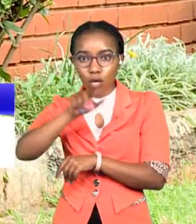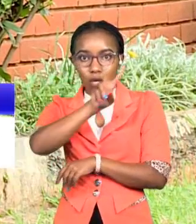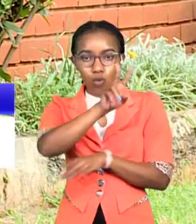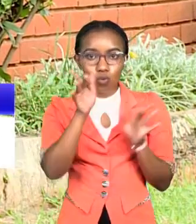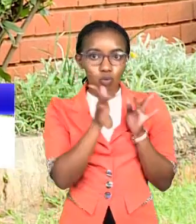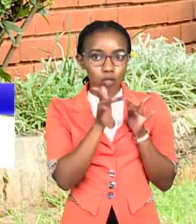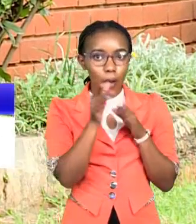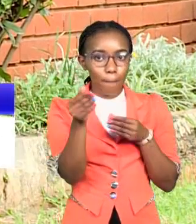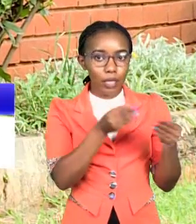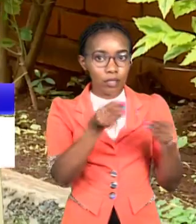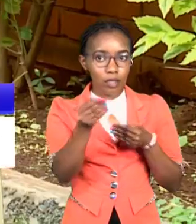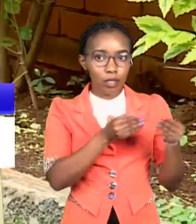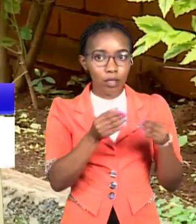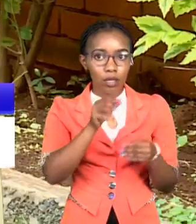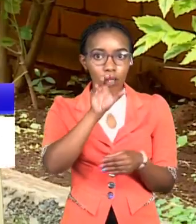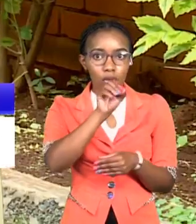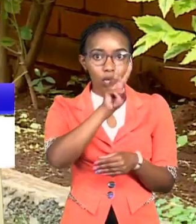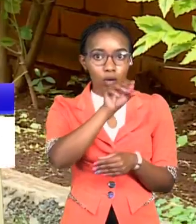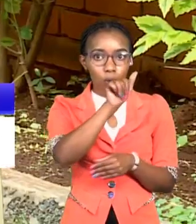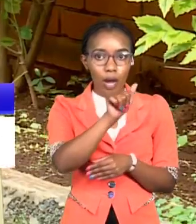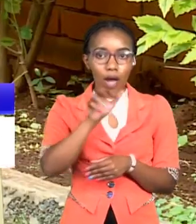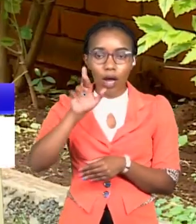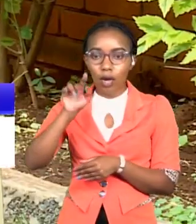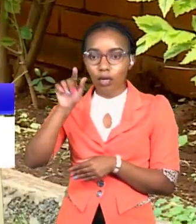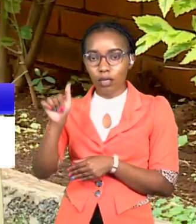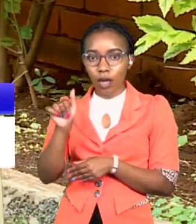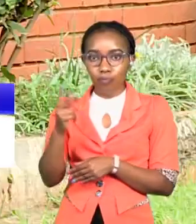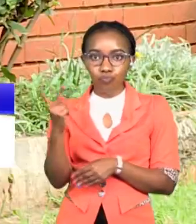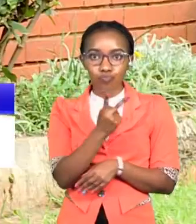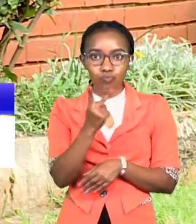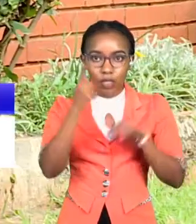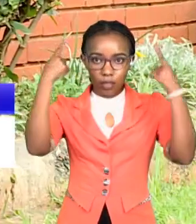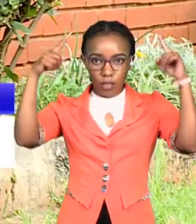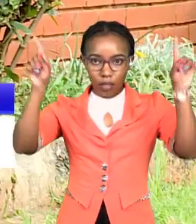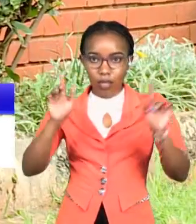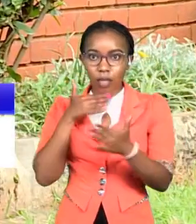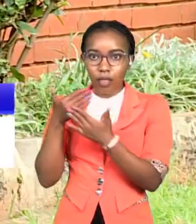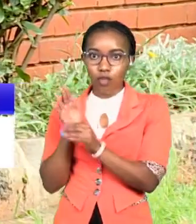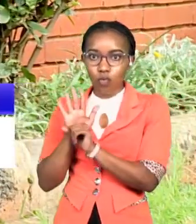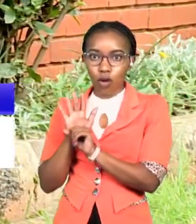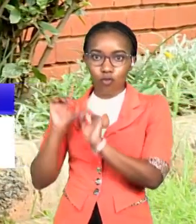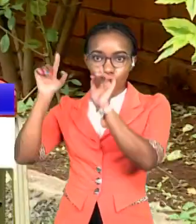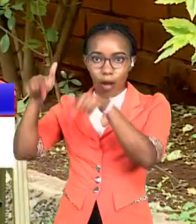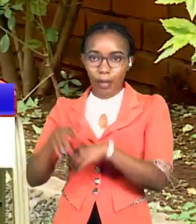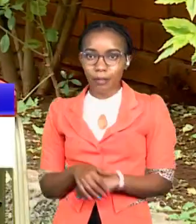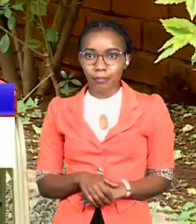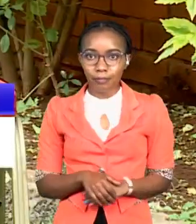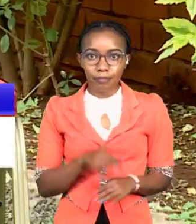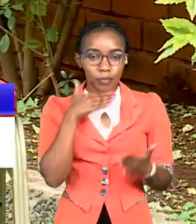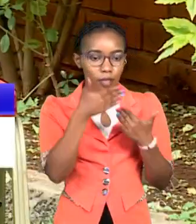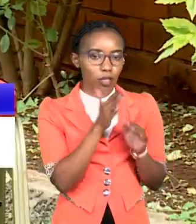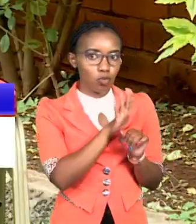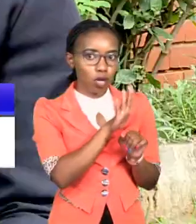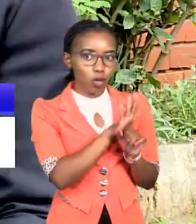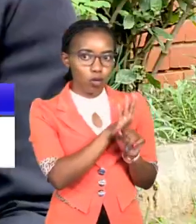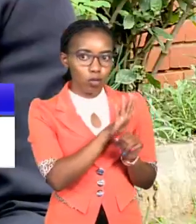digital entrepreneurs, Wycliffe Ouma and Rita Njiru, who have thrived through it. Thank you so much, guys, for joining me today. Thank you for